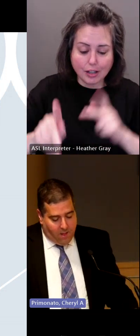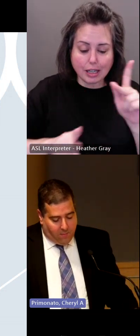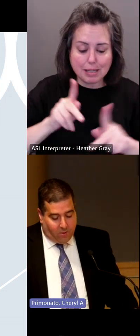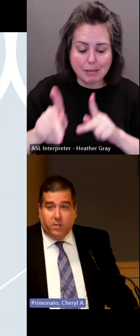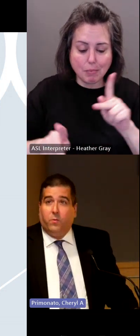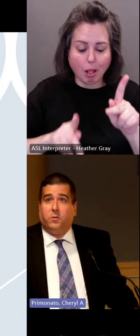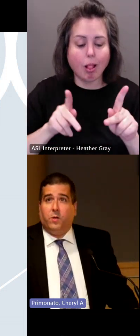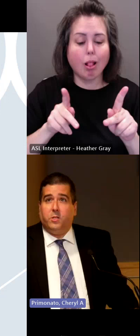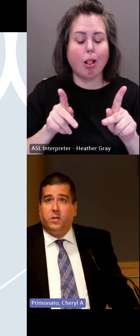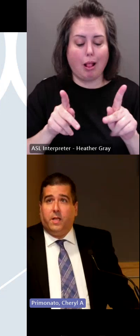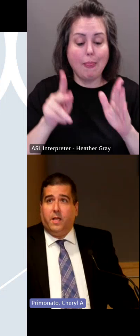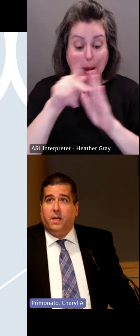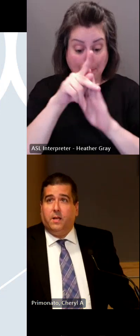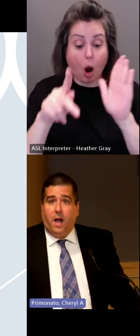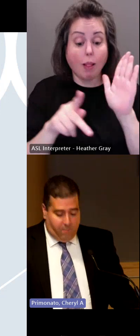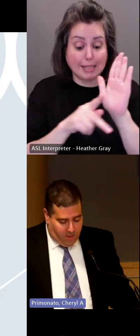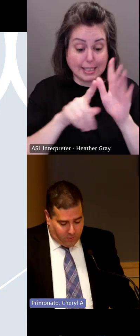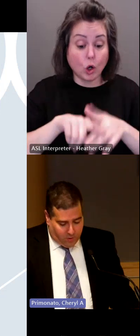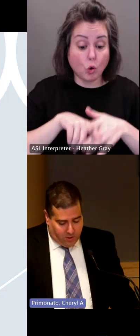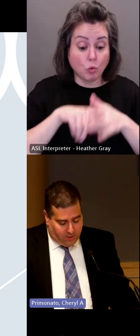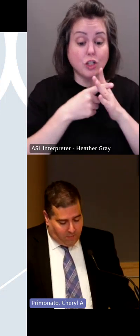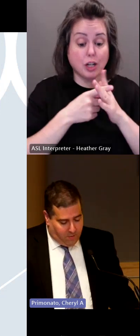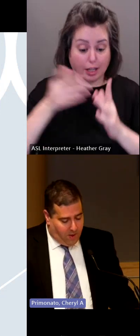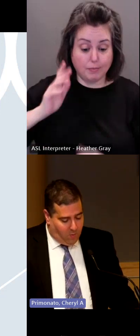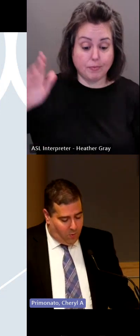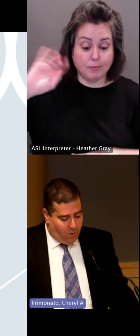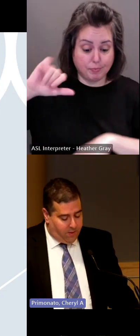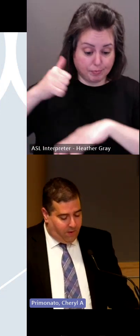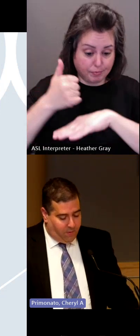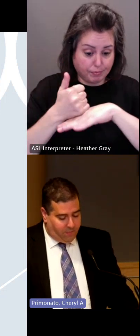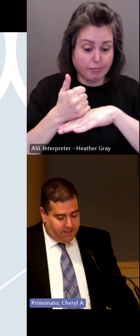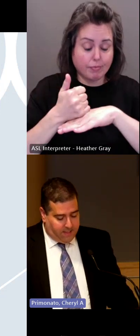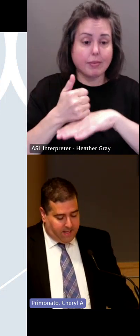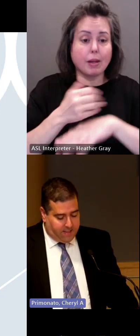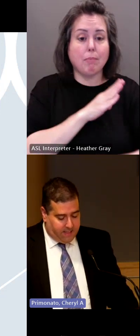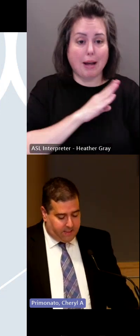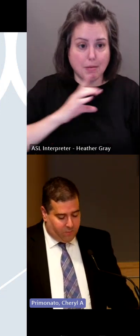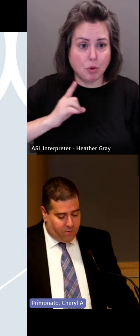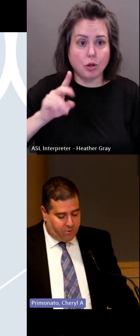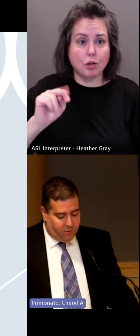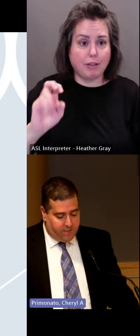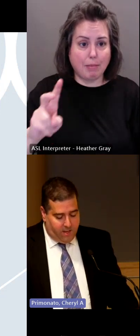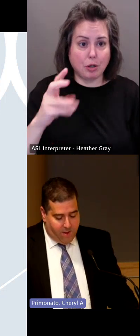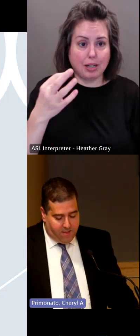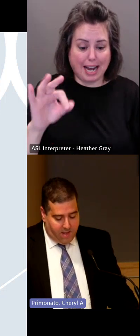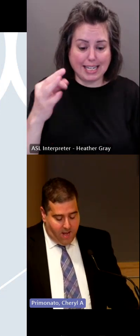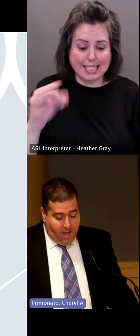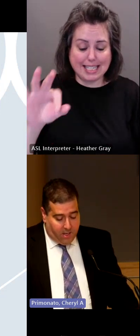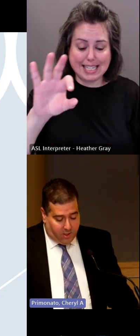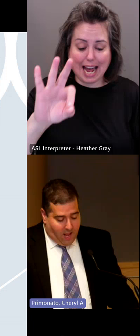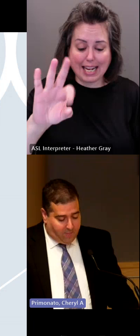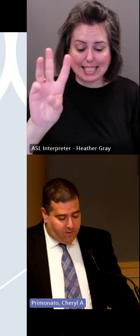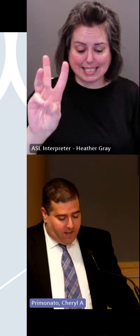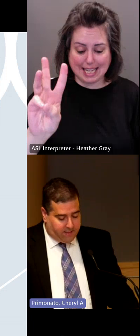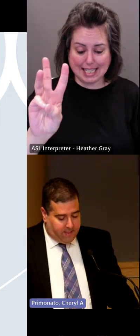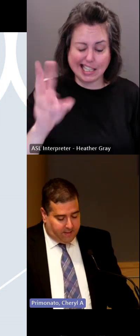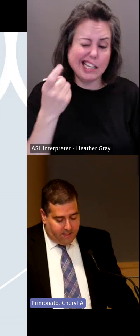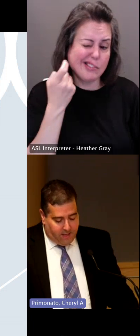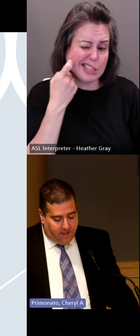The policy was originally adopted by our board in November of 1996 and was most recently amended in